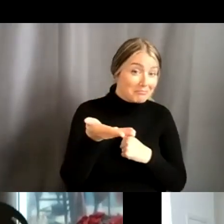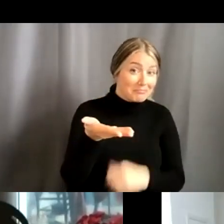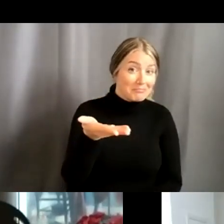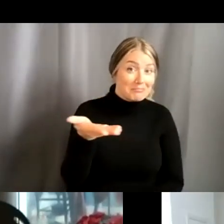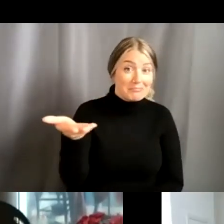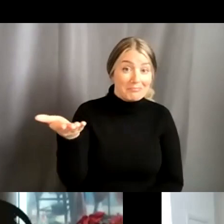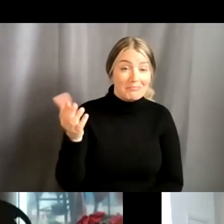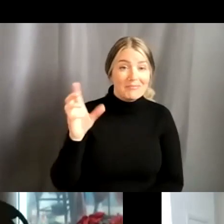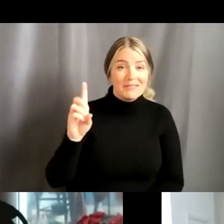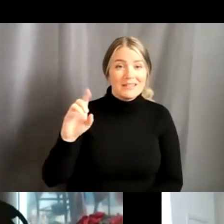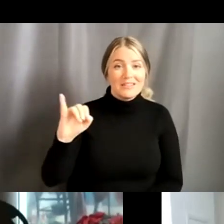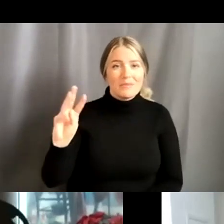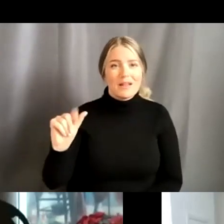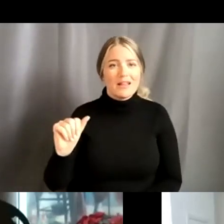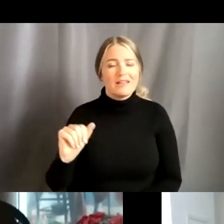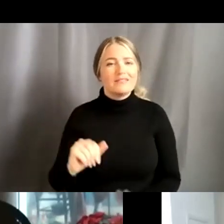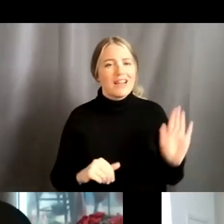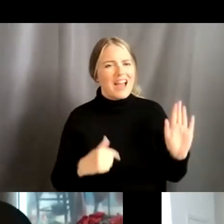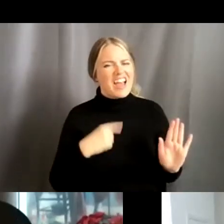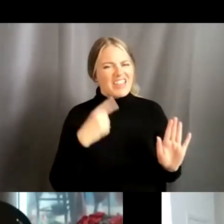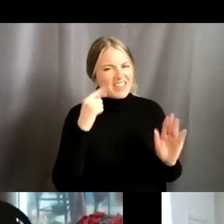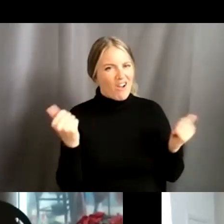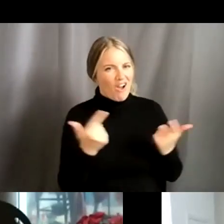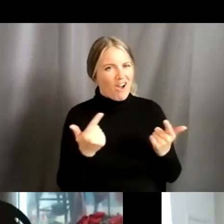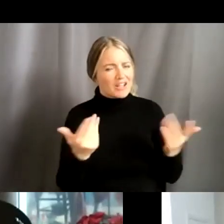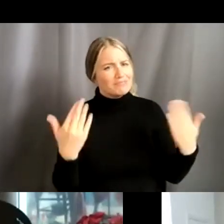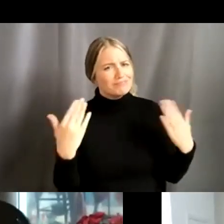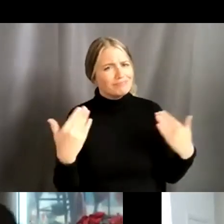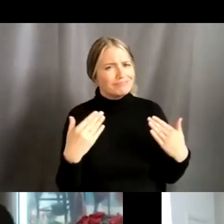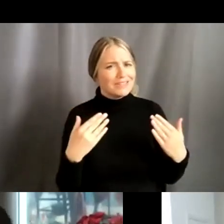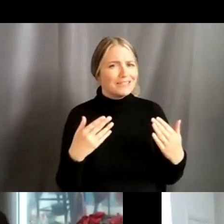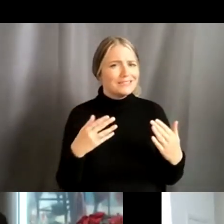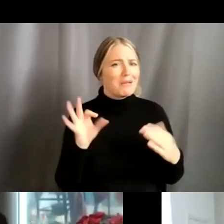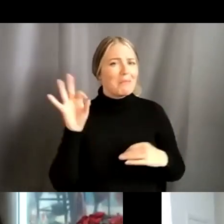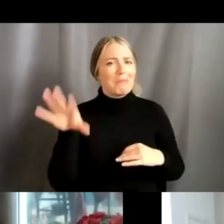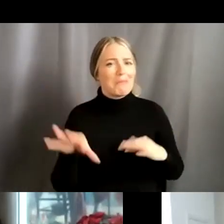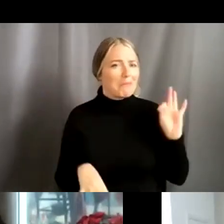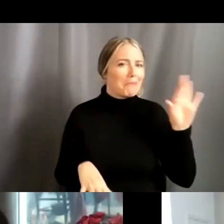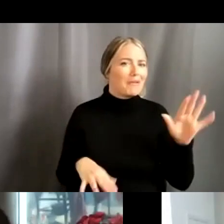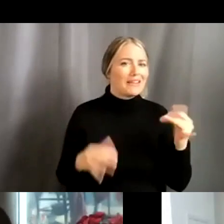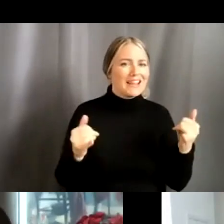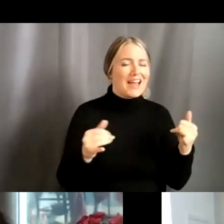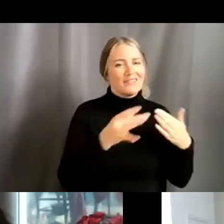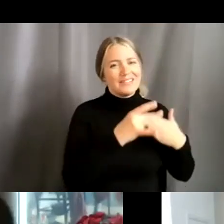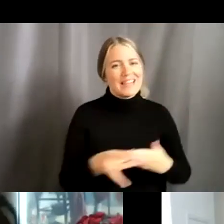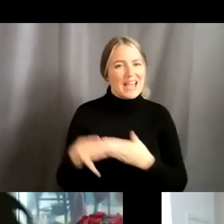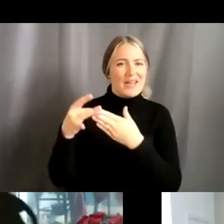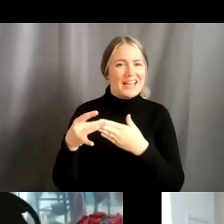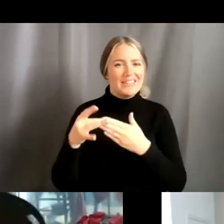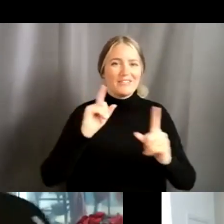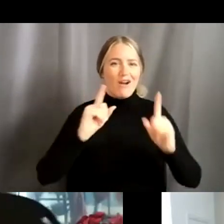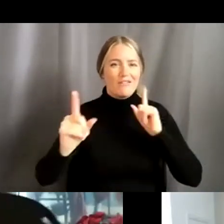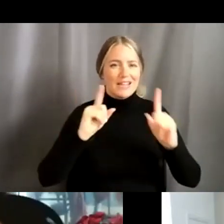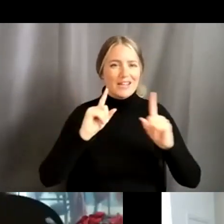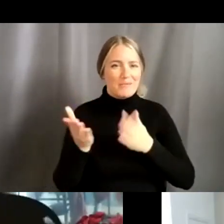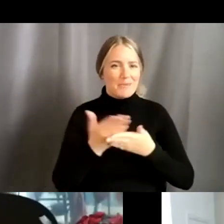Yeah, I think we can all kind of start to jump in now. We will segue now into the conversational portion of